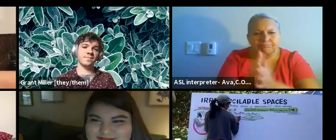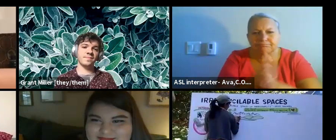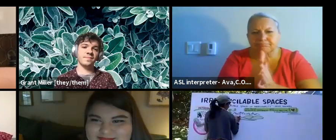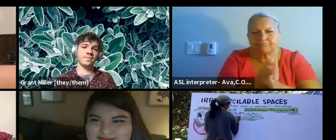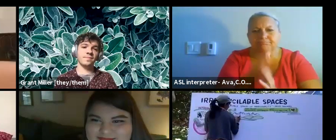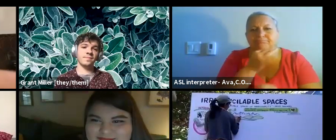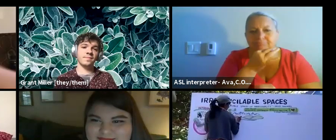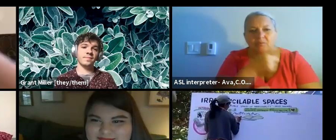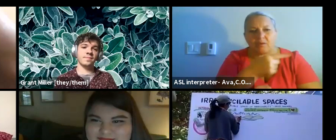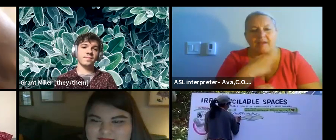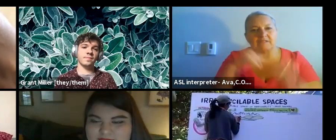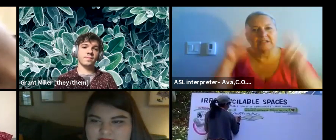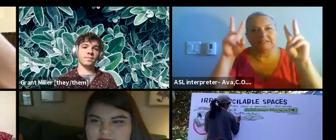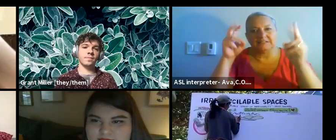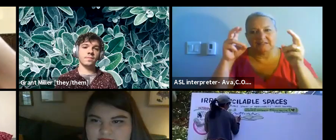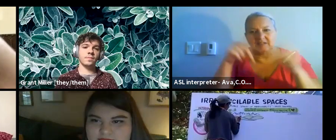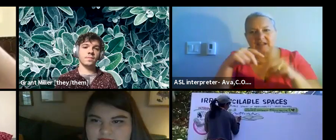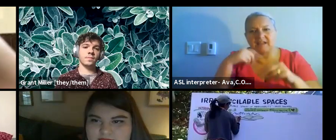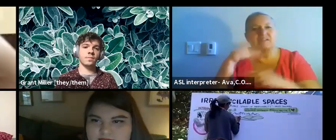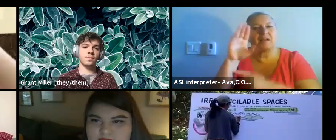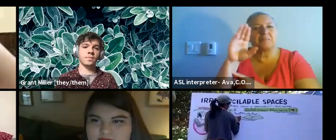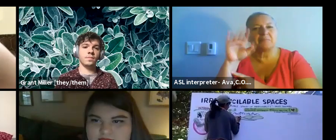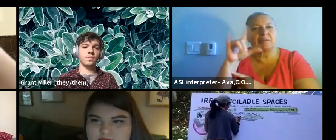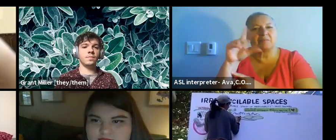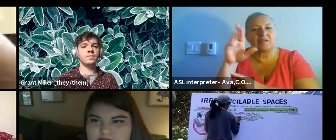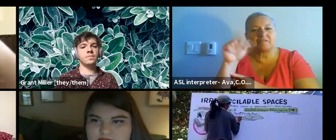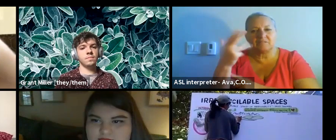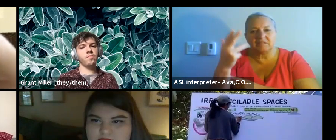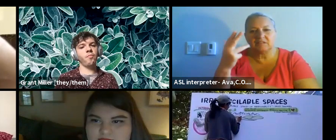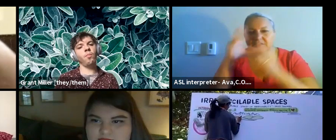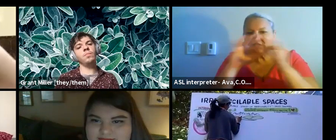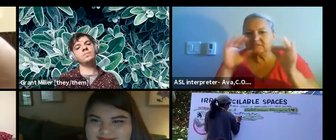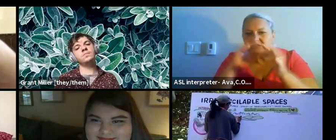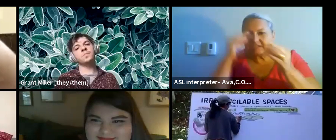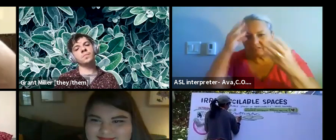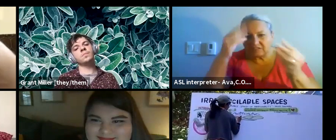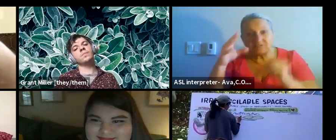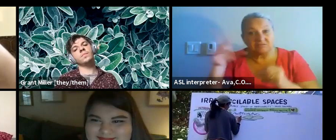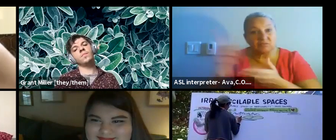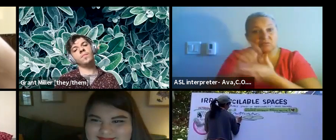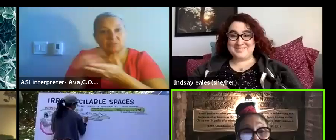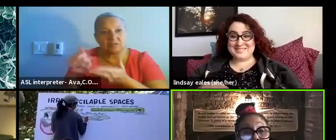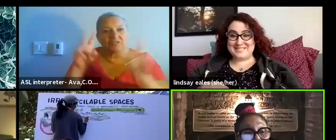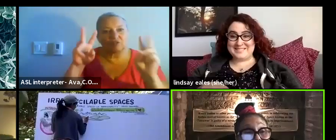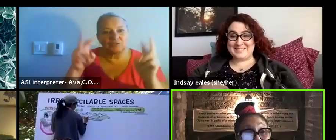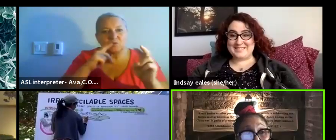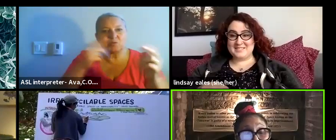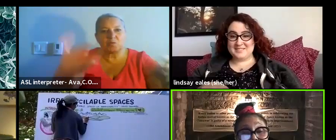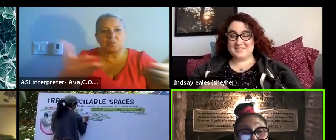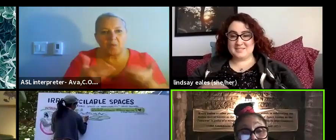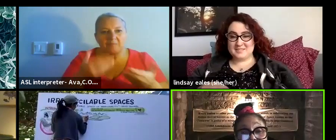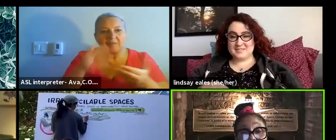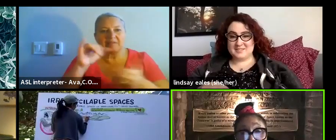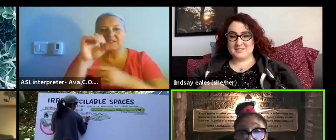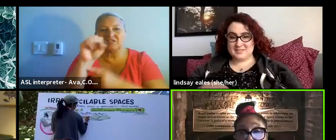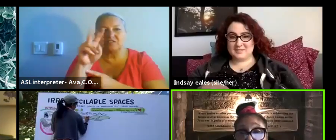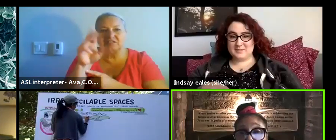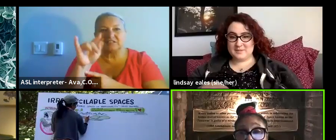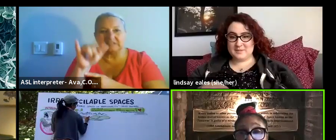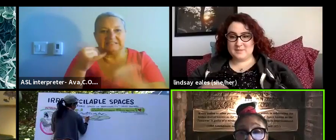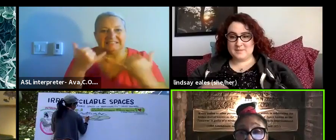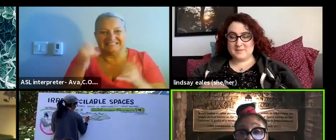send you the title and bibliographic information for a prize-winning essay he wrote called Welcoming Sovereignty. That's